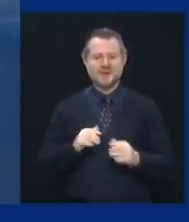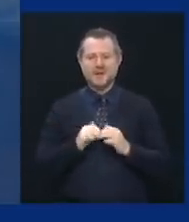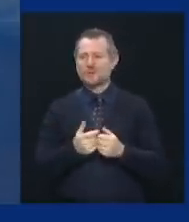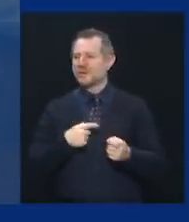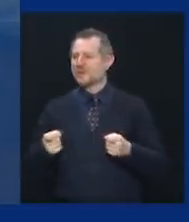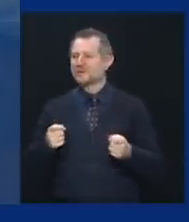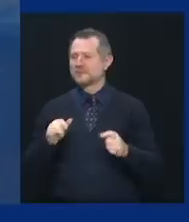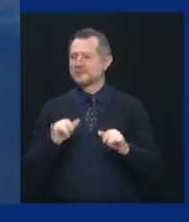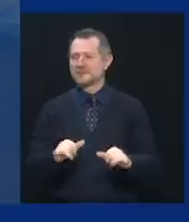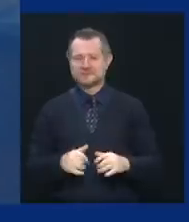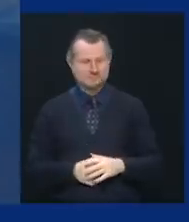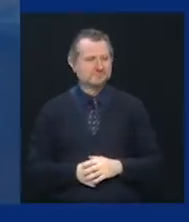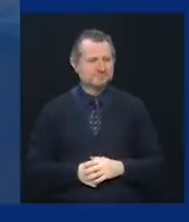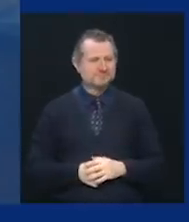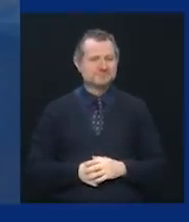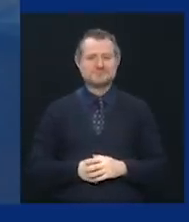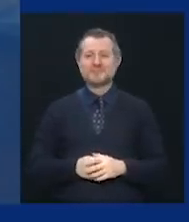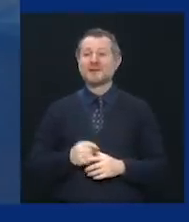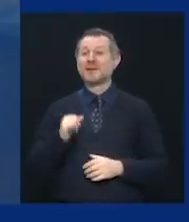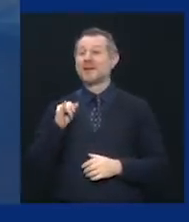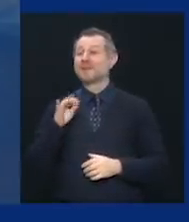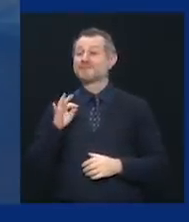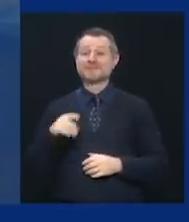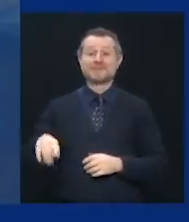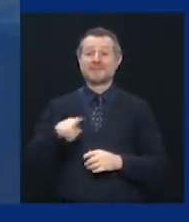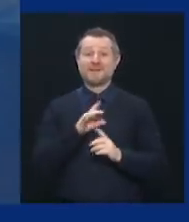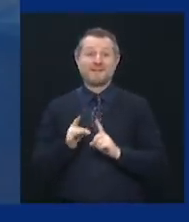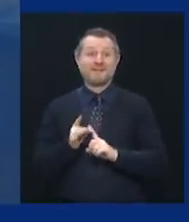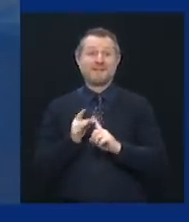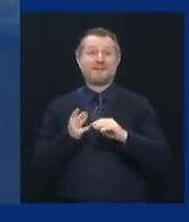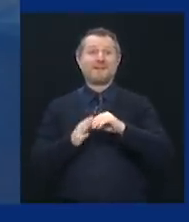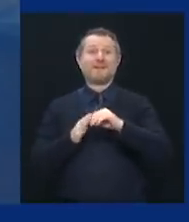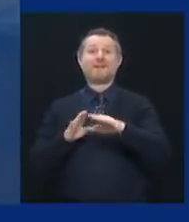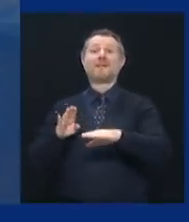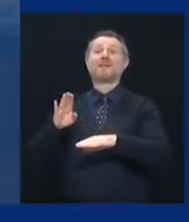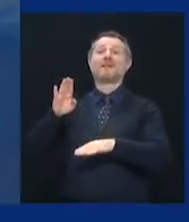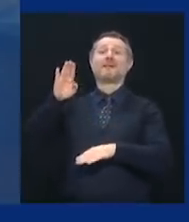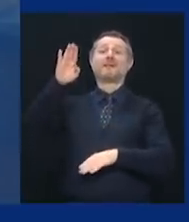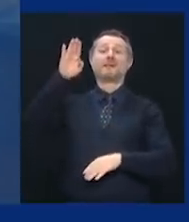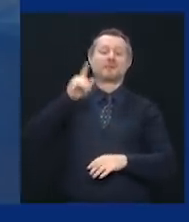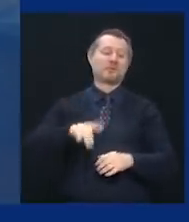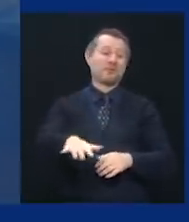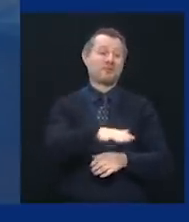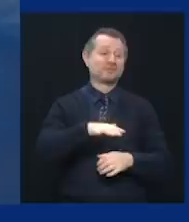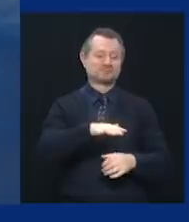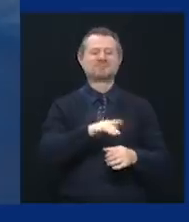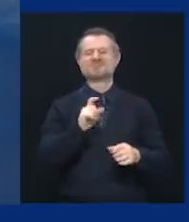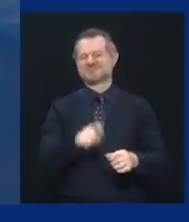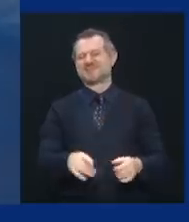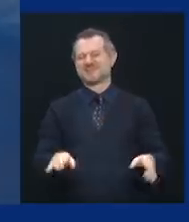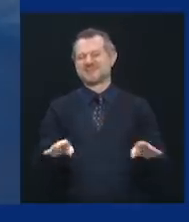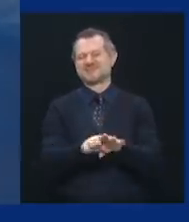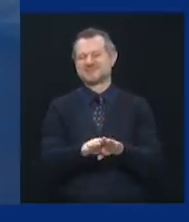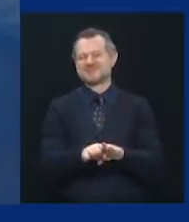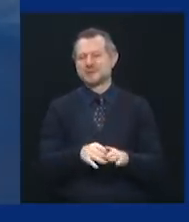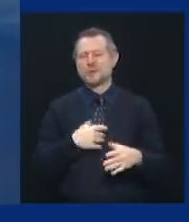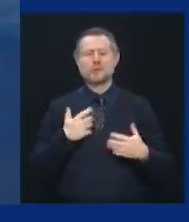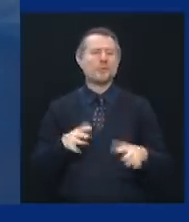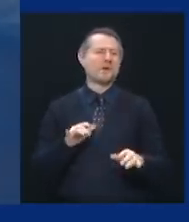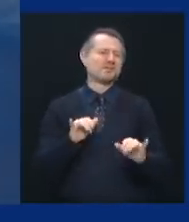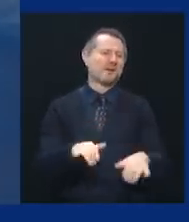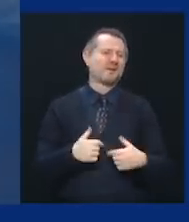If the infection rate increases, then the region closes. And that's the last thing anybody wants. So if you don't want